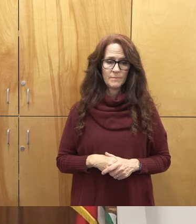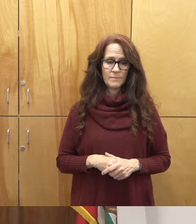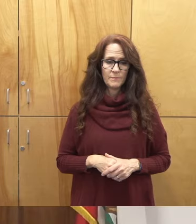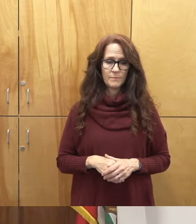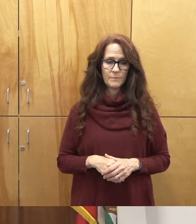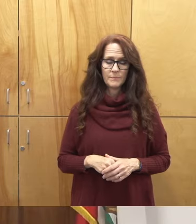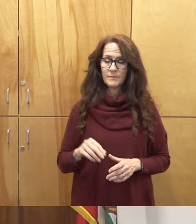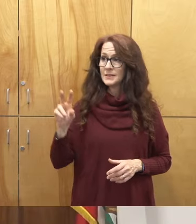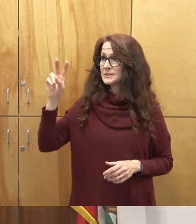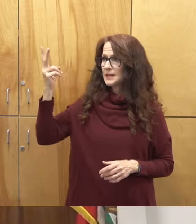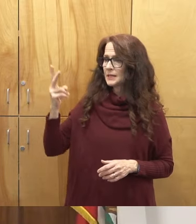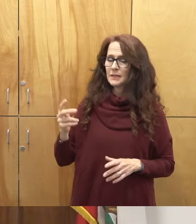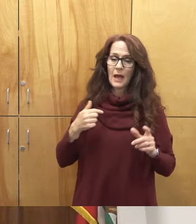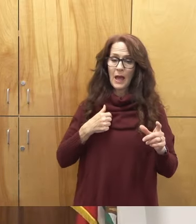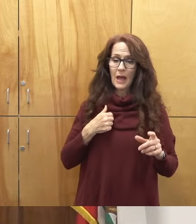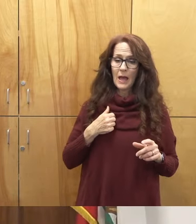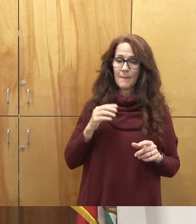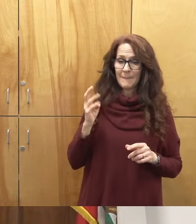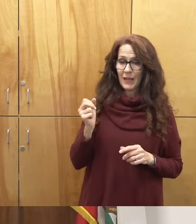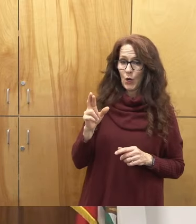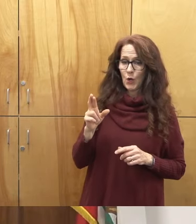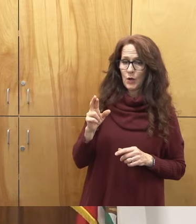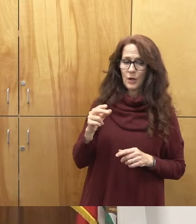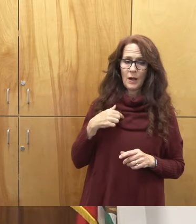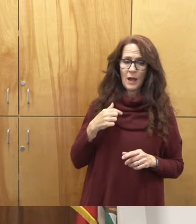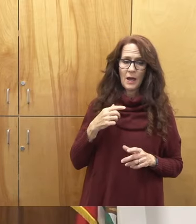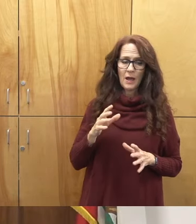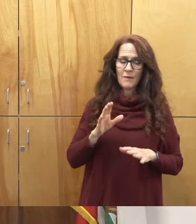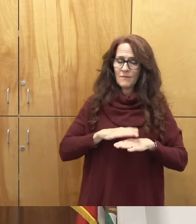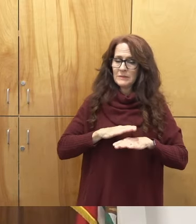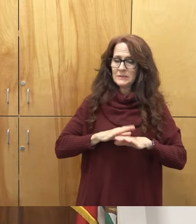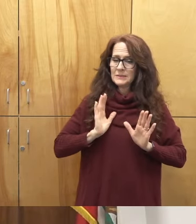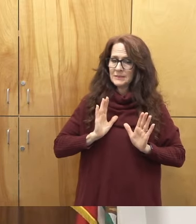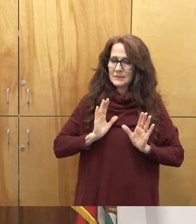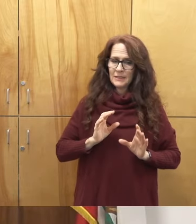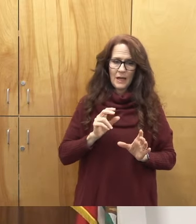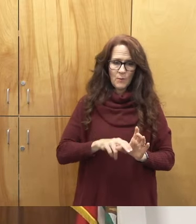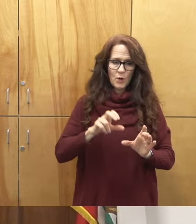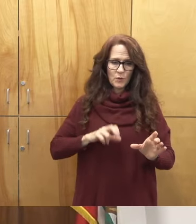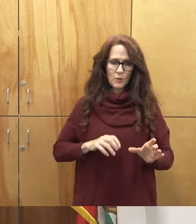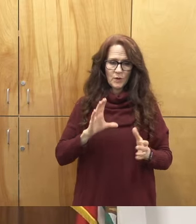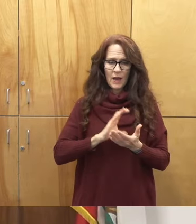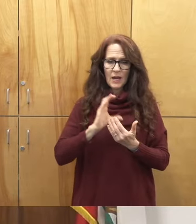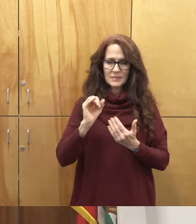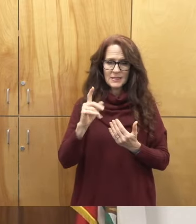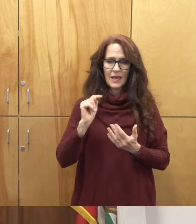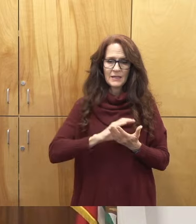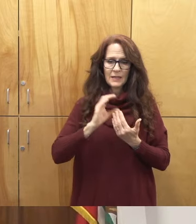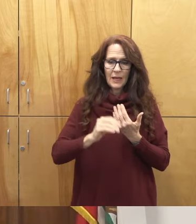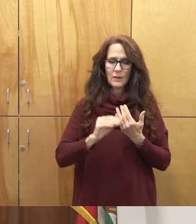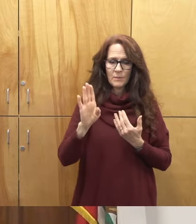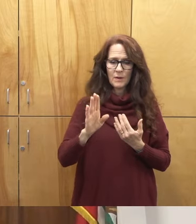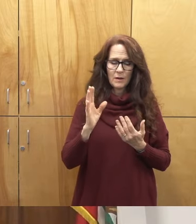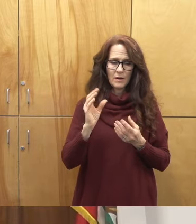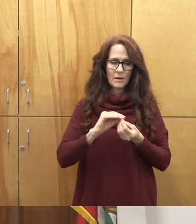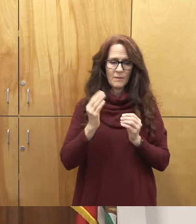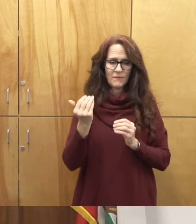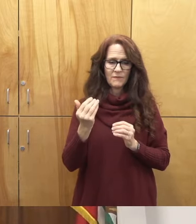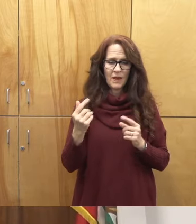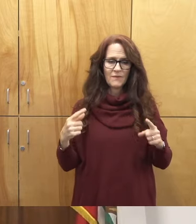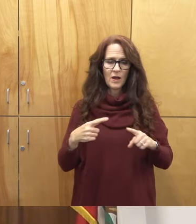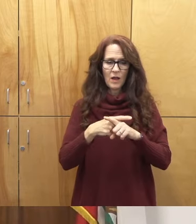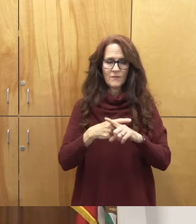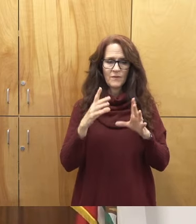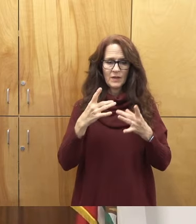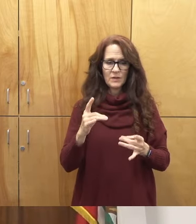Second. I'd like to, out of abundance of caution, I will recuse myself from consent calendar B, item 15, as I have a potential conflict of